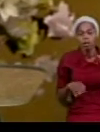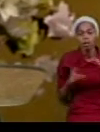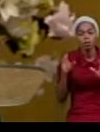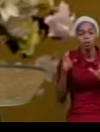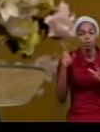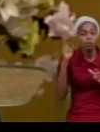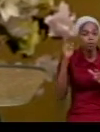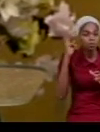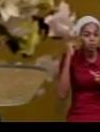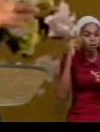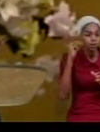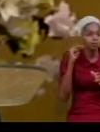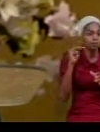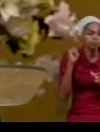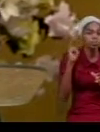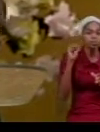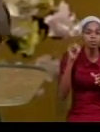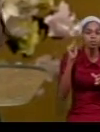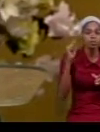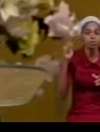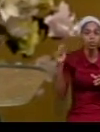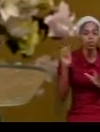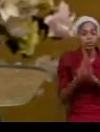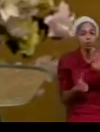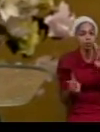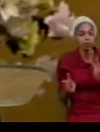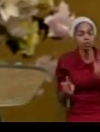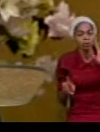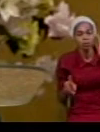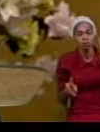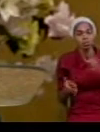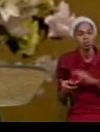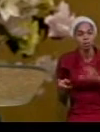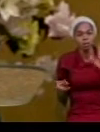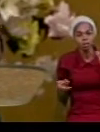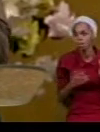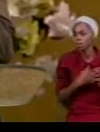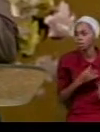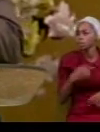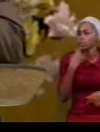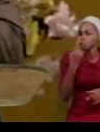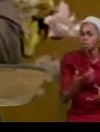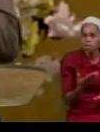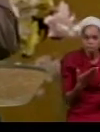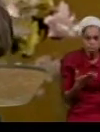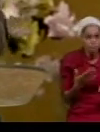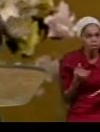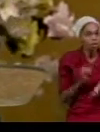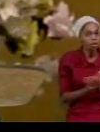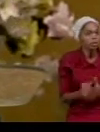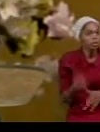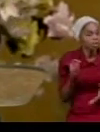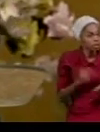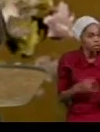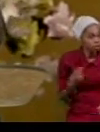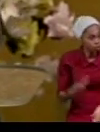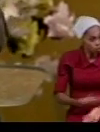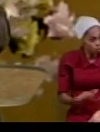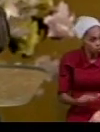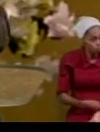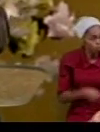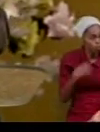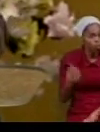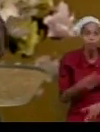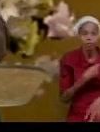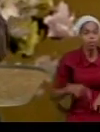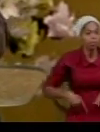chapter 24, verse 14, not Acts. Now, we must understand that this gospel of the kingdom should have no demarcation. We must